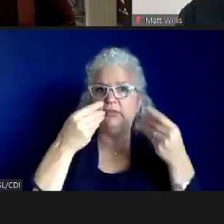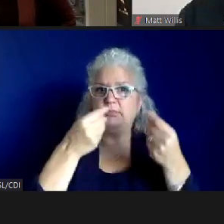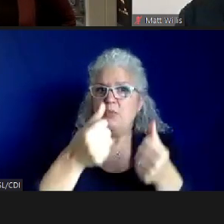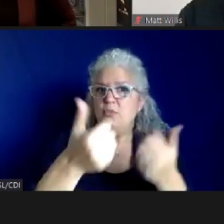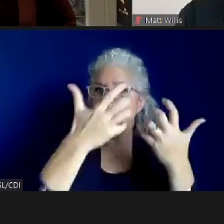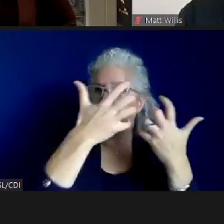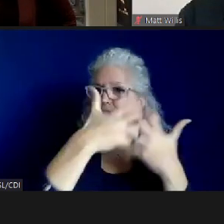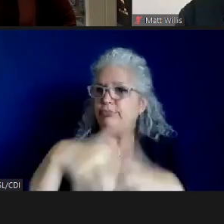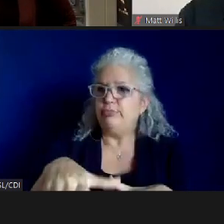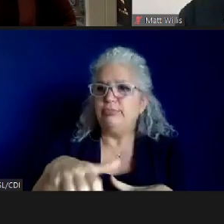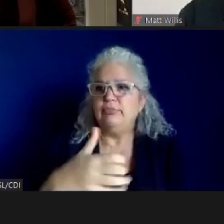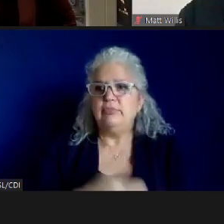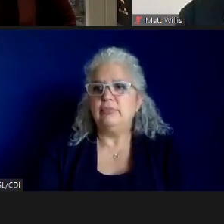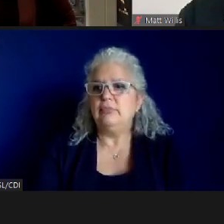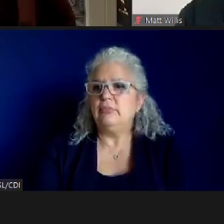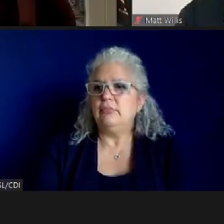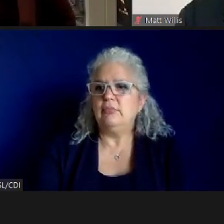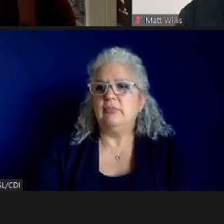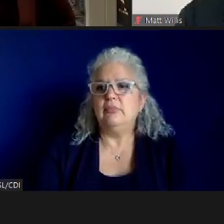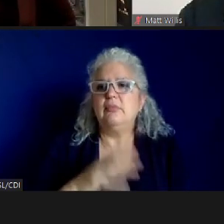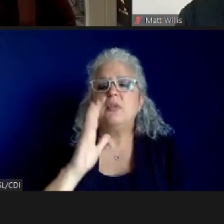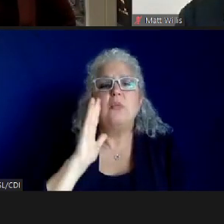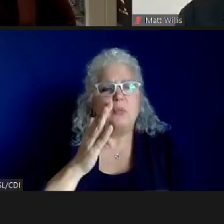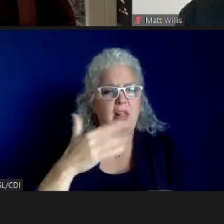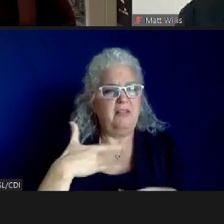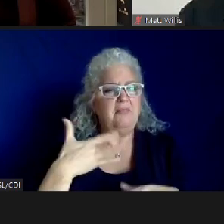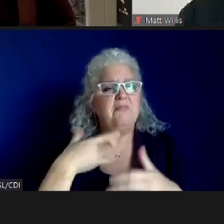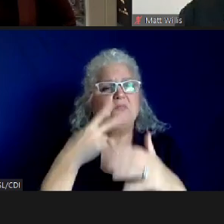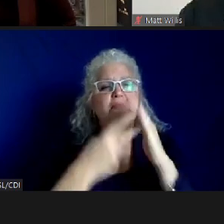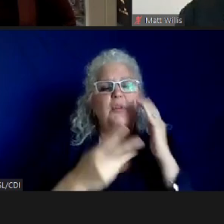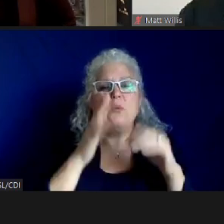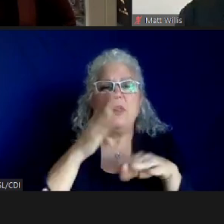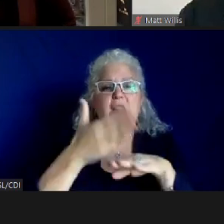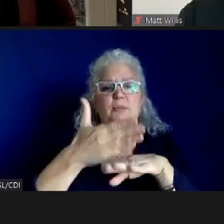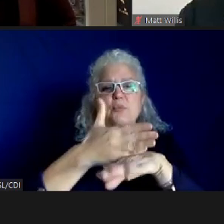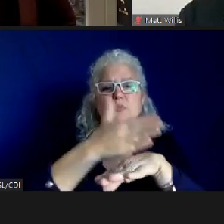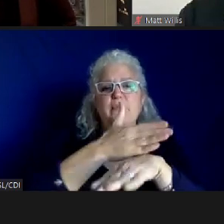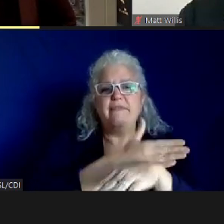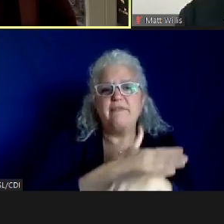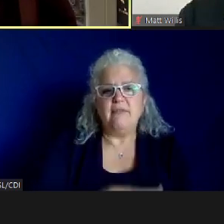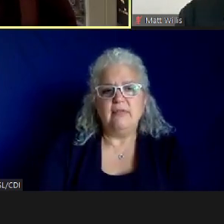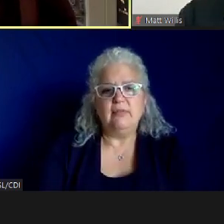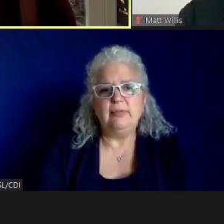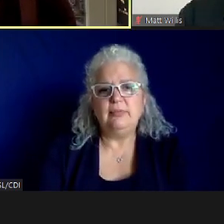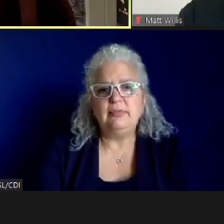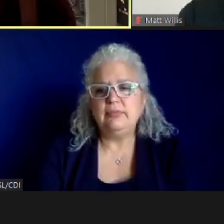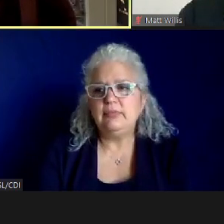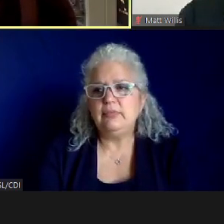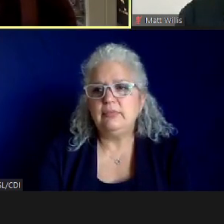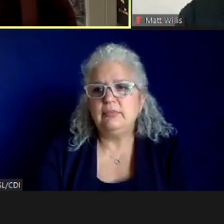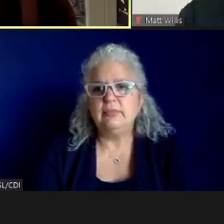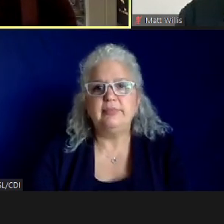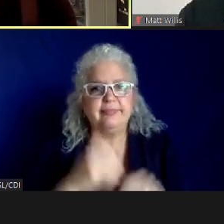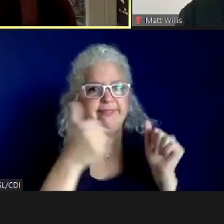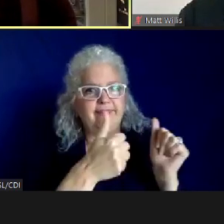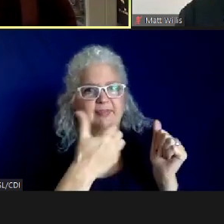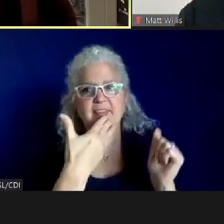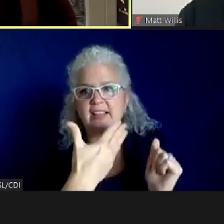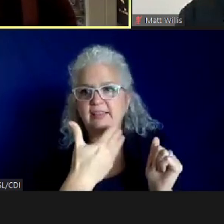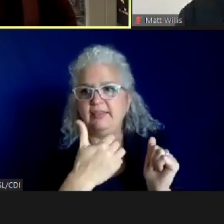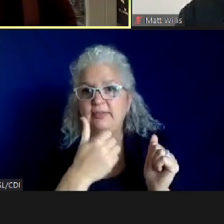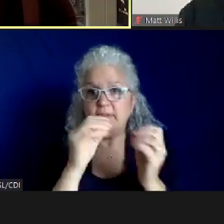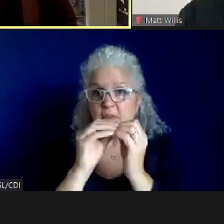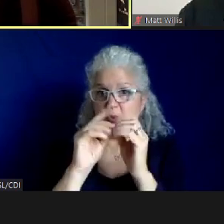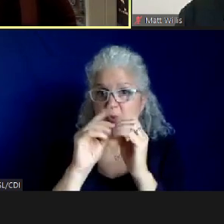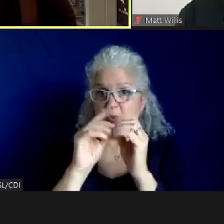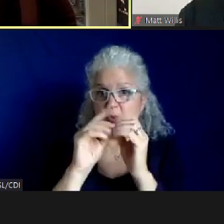feel like it will. So great. And then there's one more question I want to squeeze in that